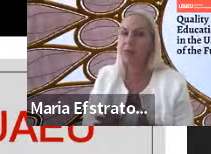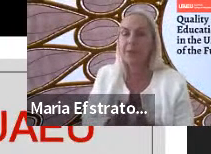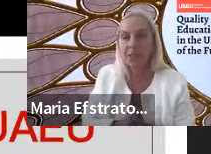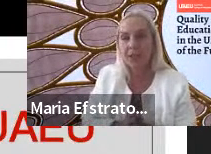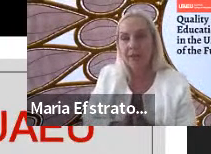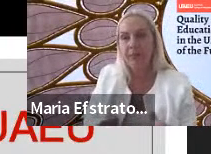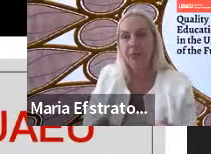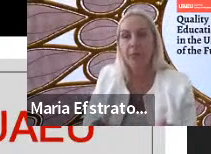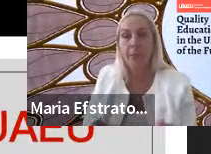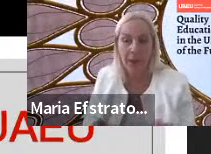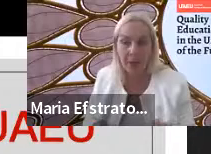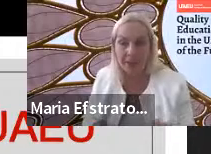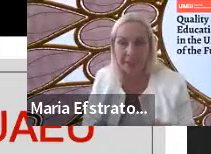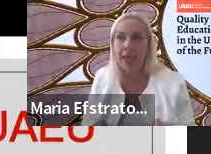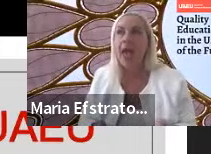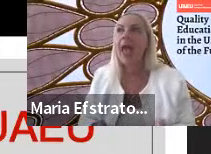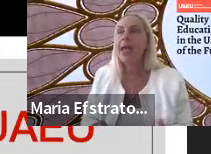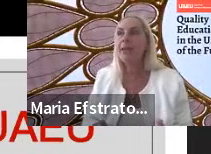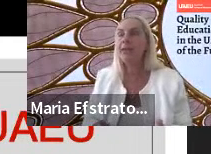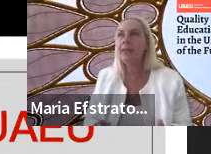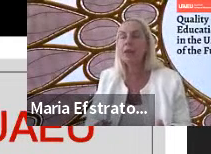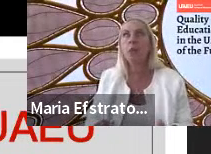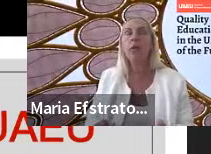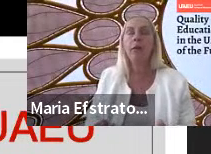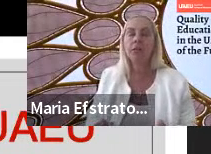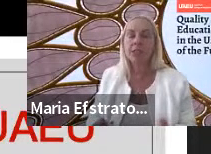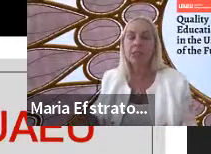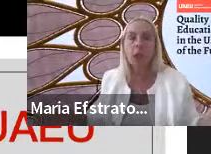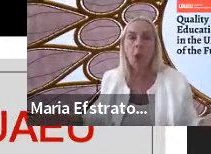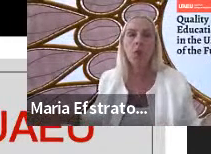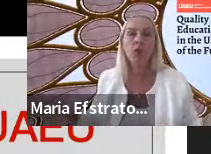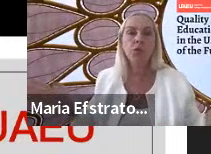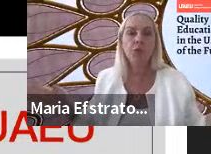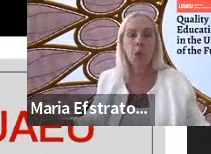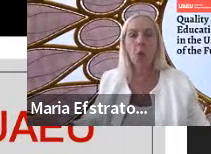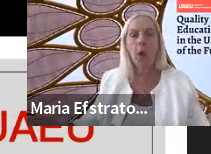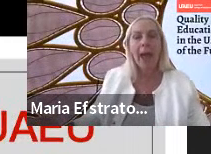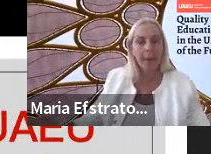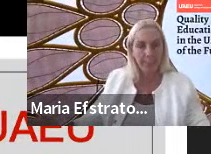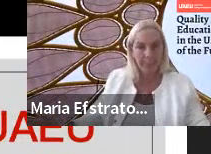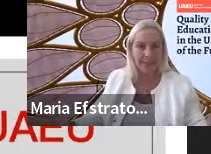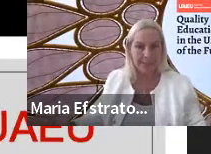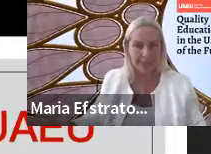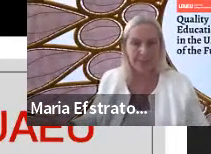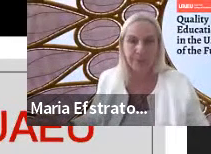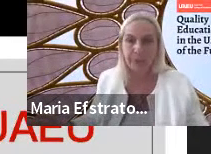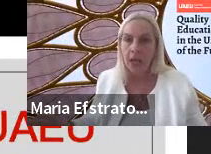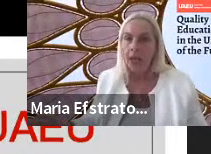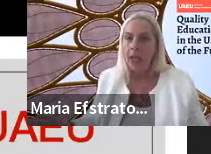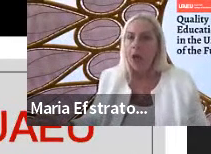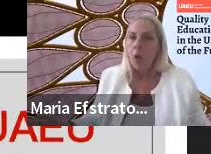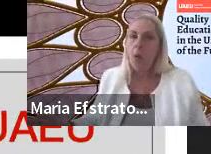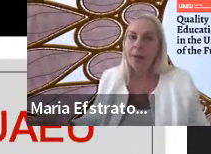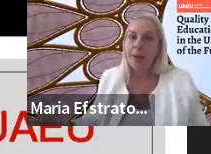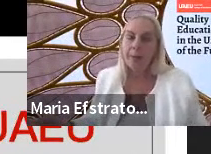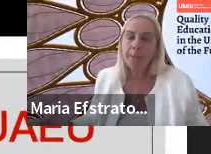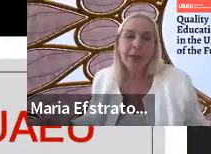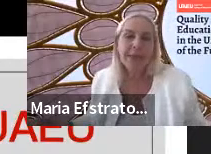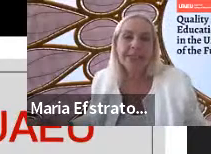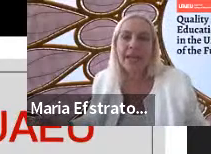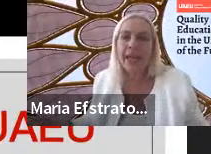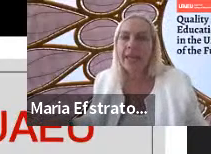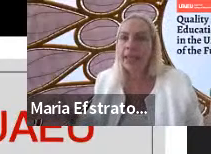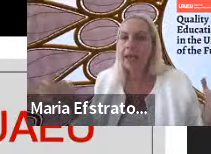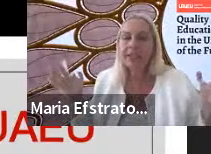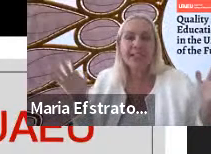everyone, especially for the parents, and they were so helpless. One